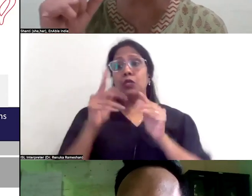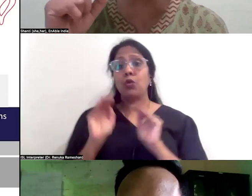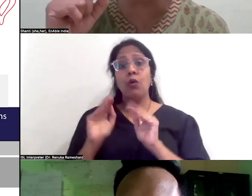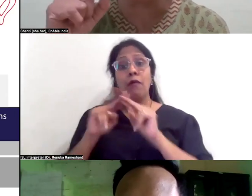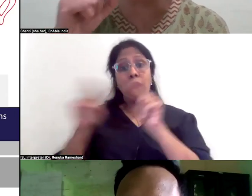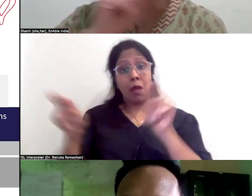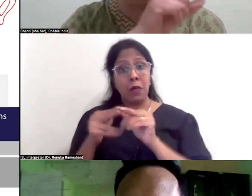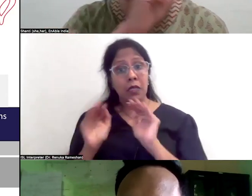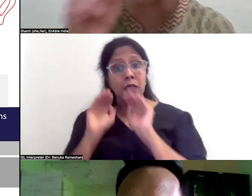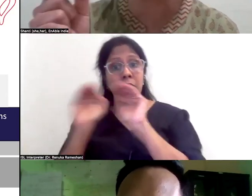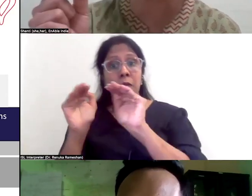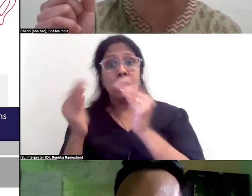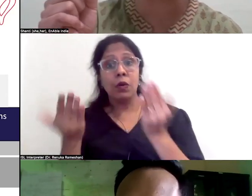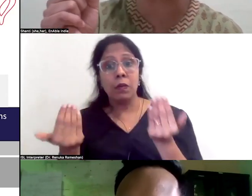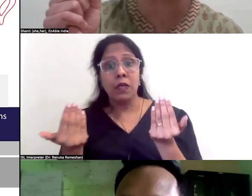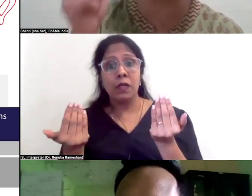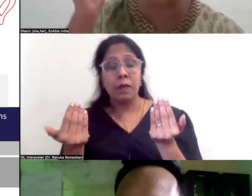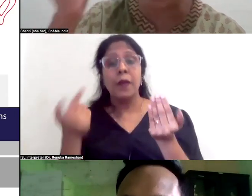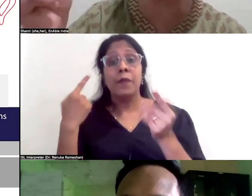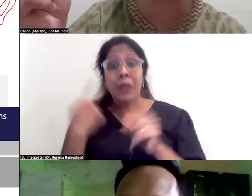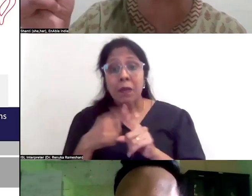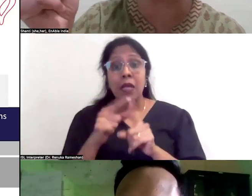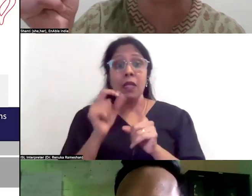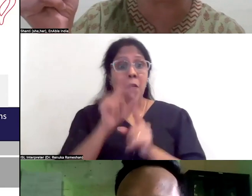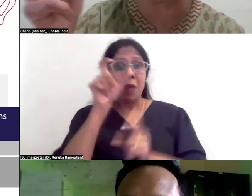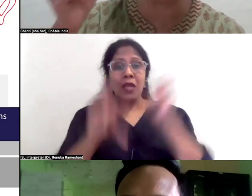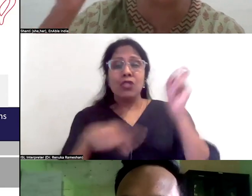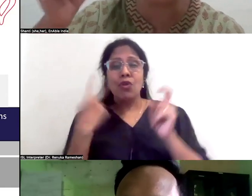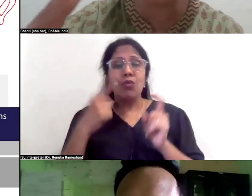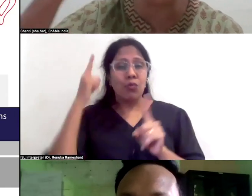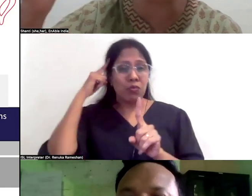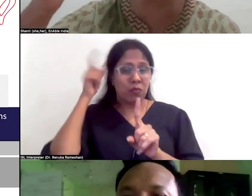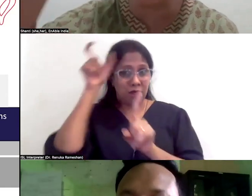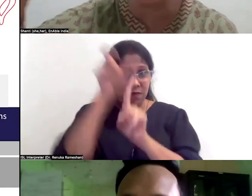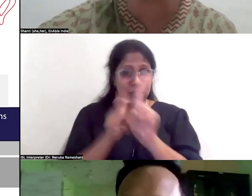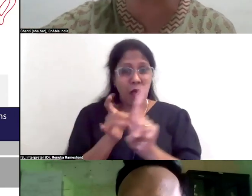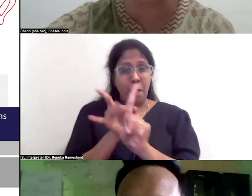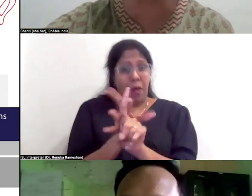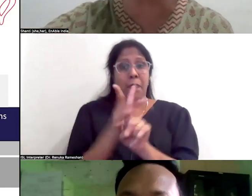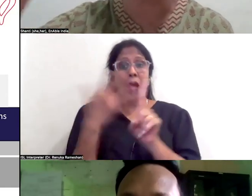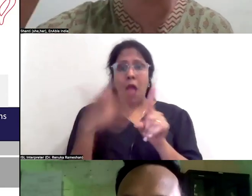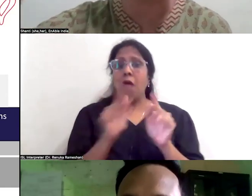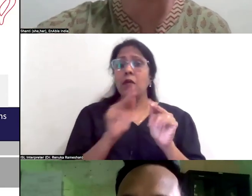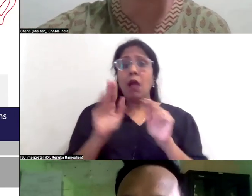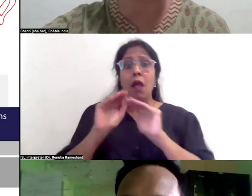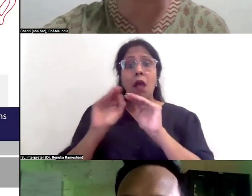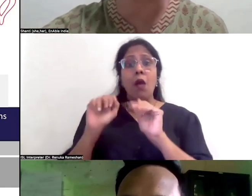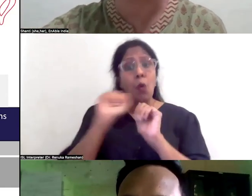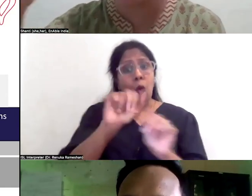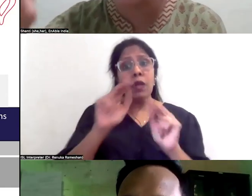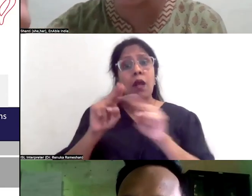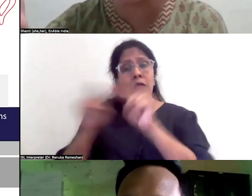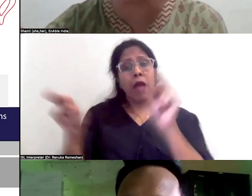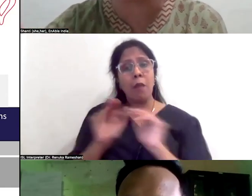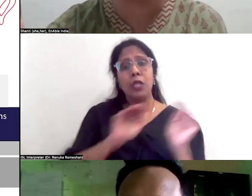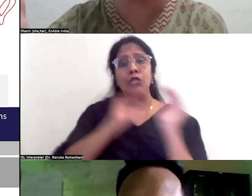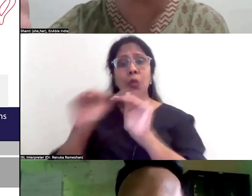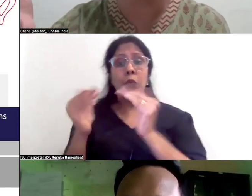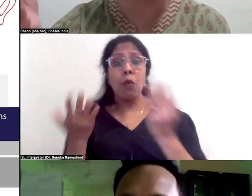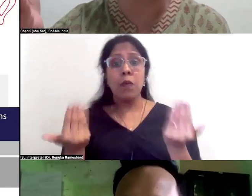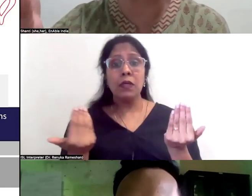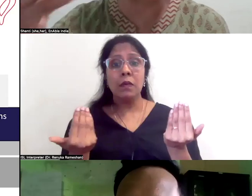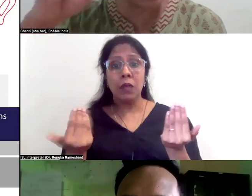family and persons with spinal cord injury can support the family. And if we can make this the new narrative for all spinal cord injury, because it's the